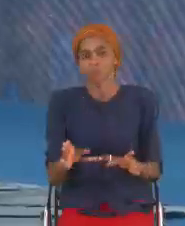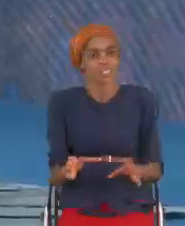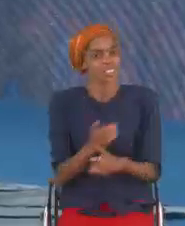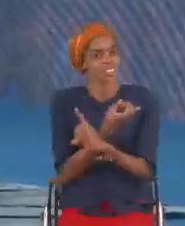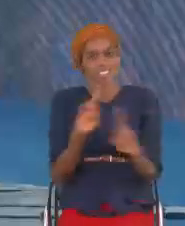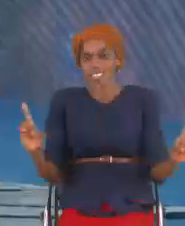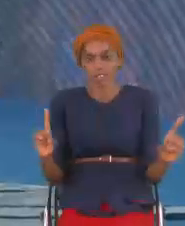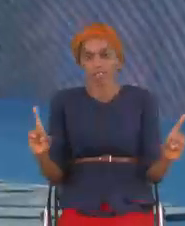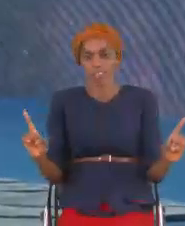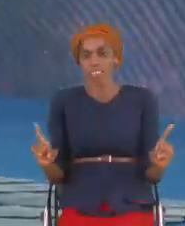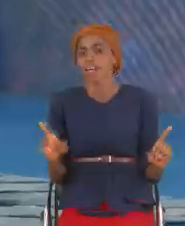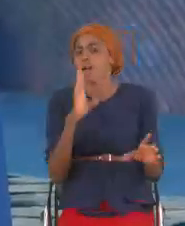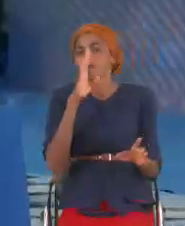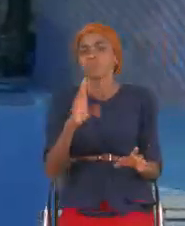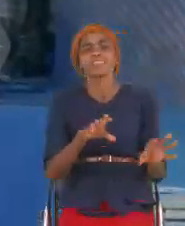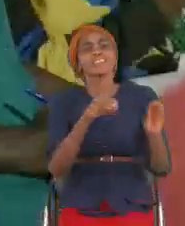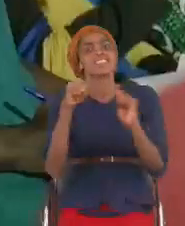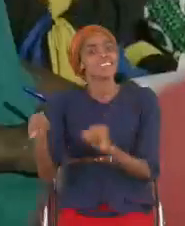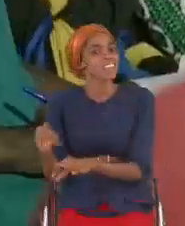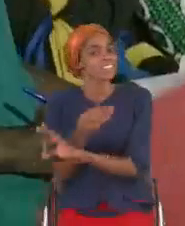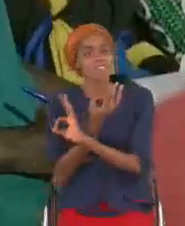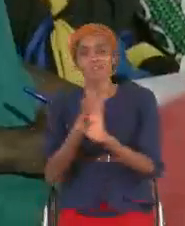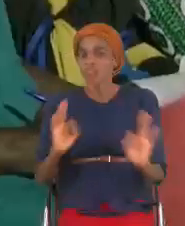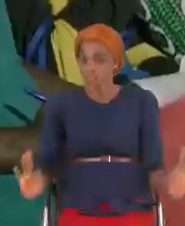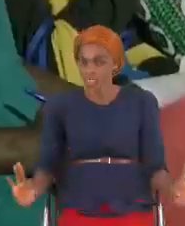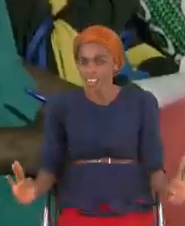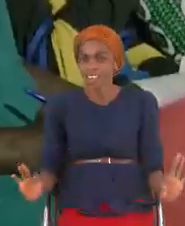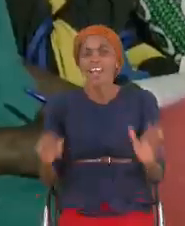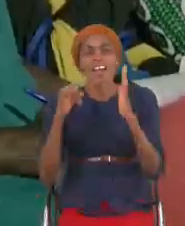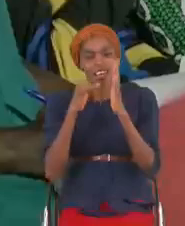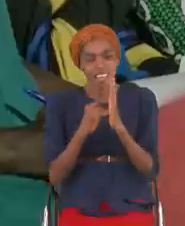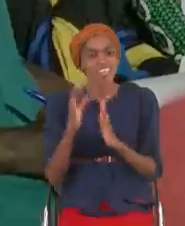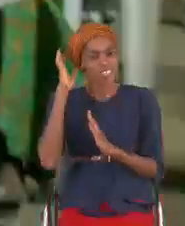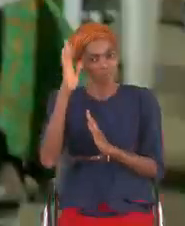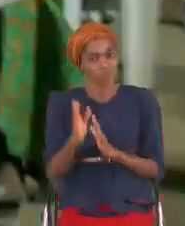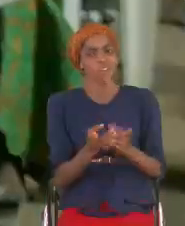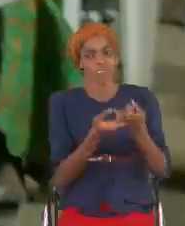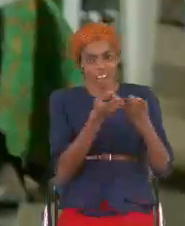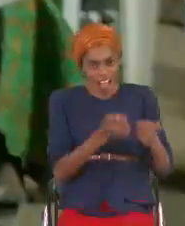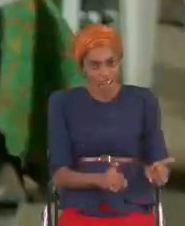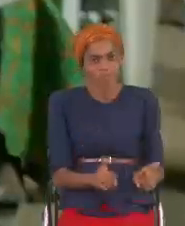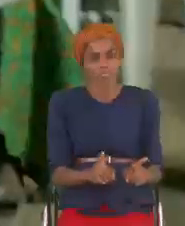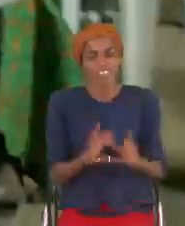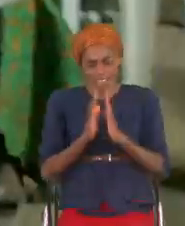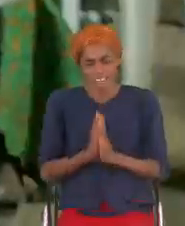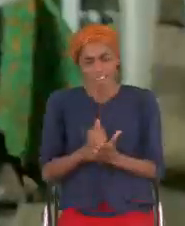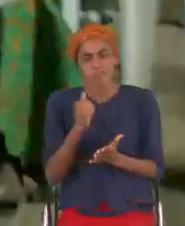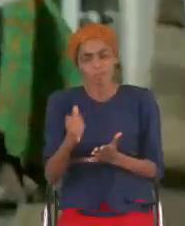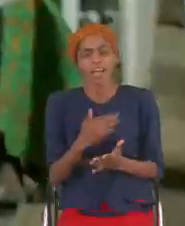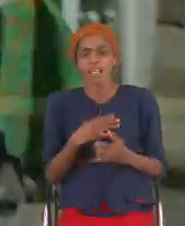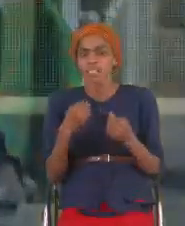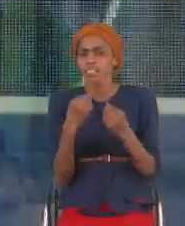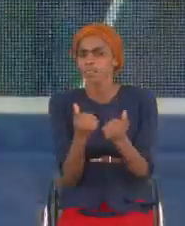delivered. Be thou set free. It will happen. And